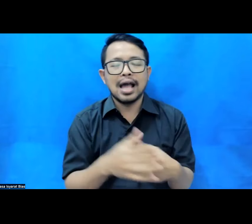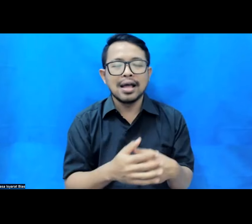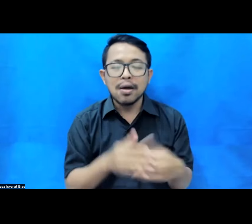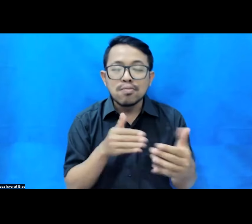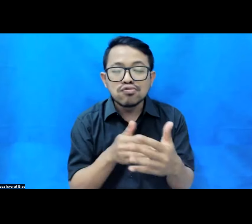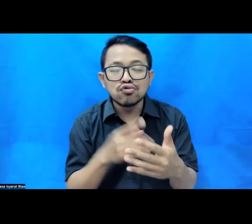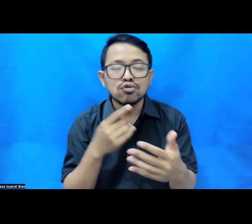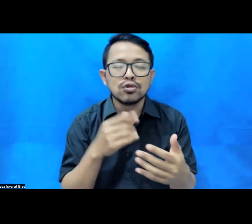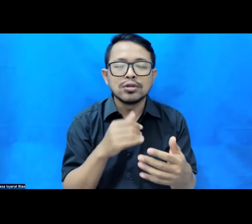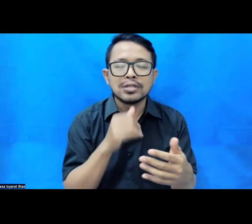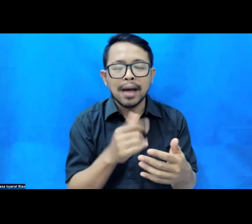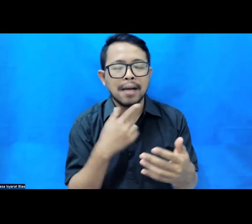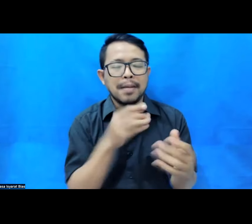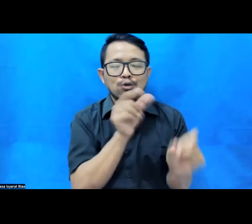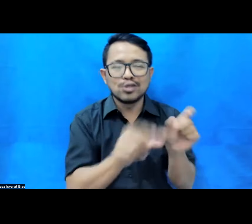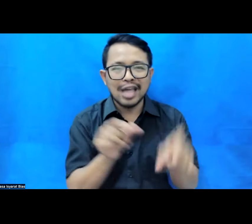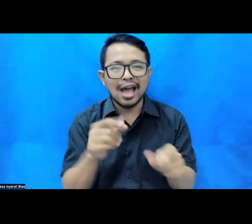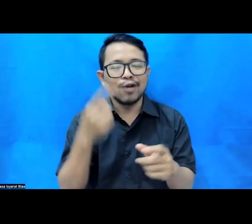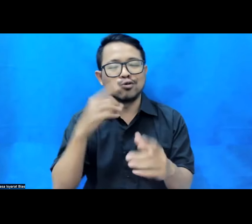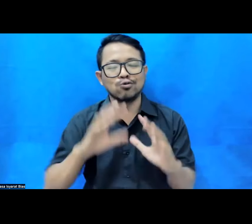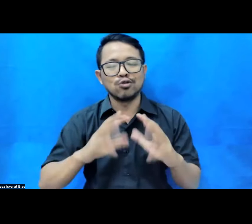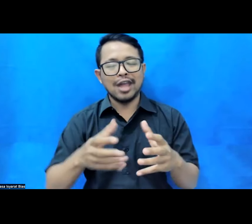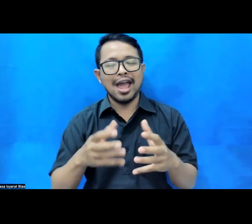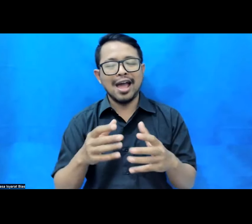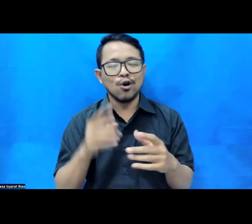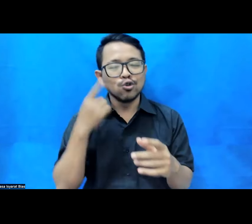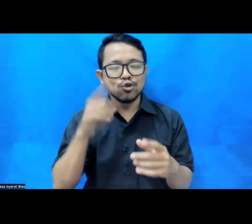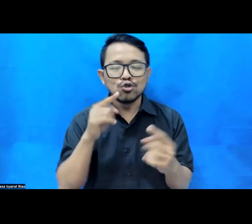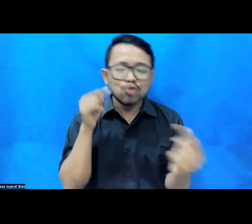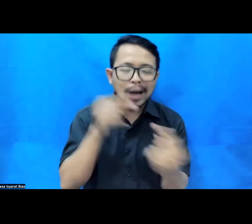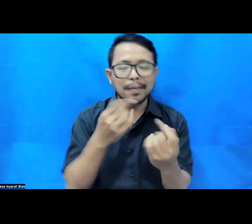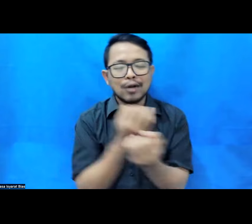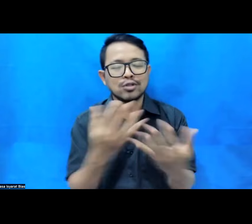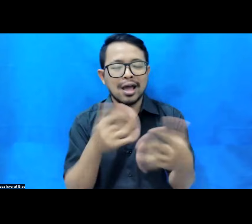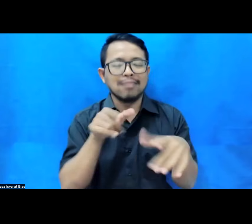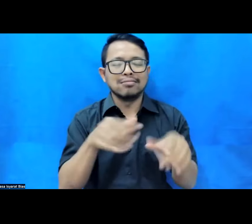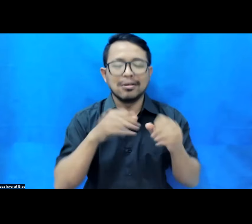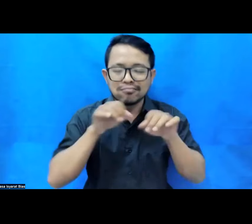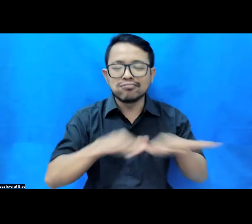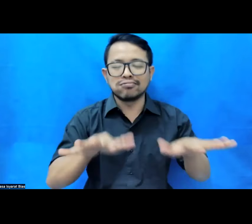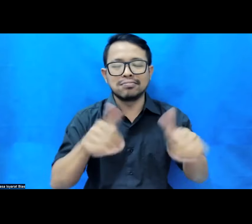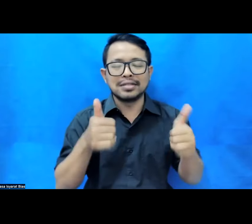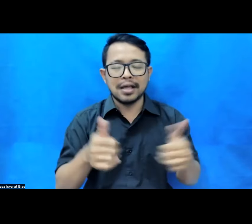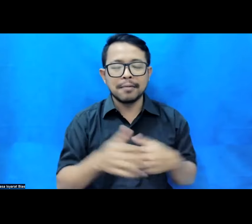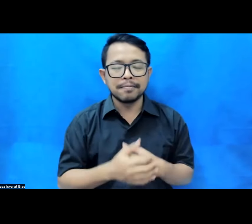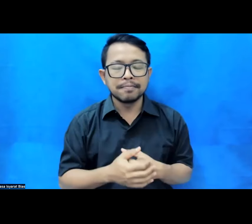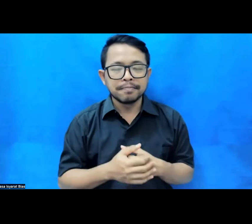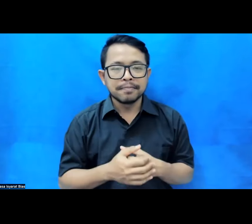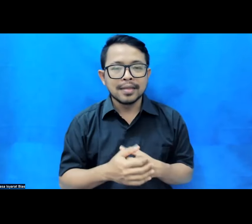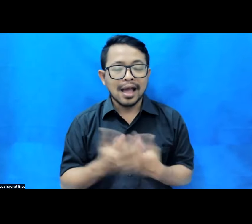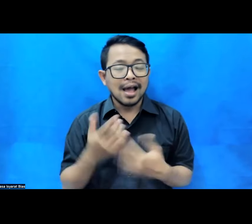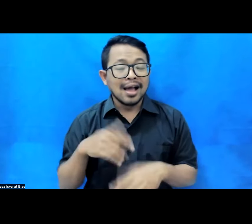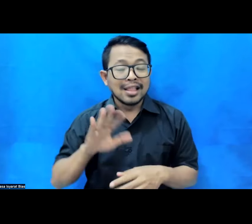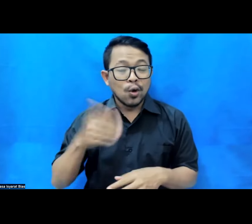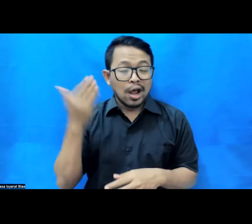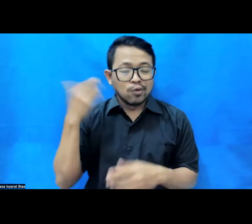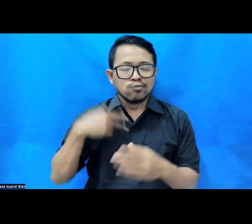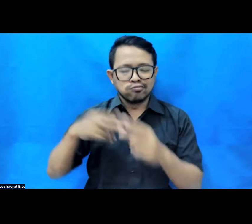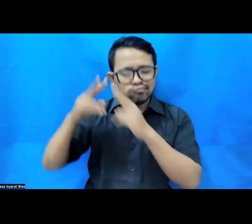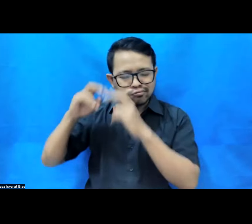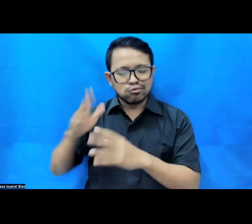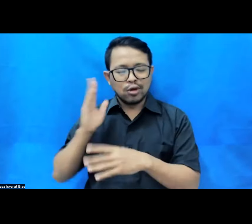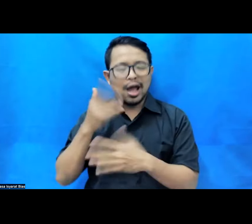Our integrated review published last year reinforced the importance of technology, and through our international research